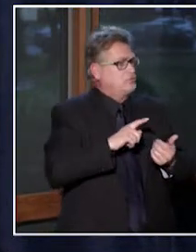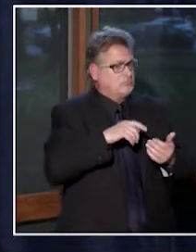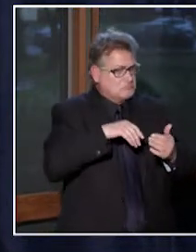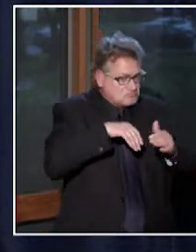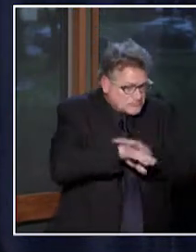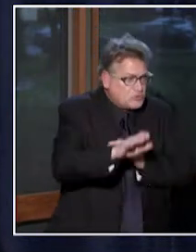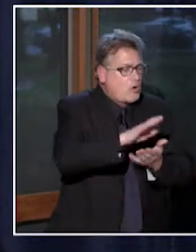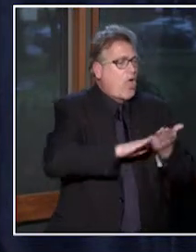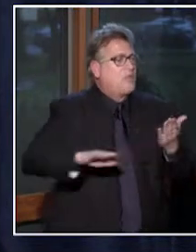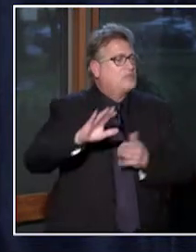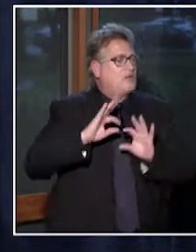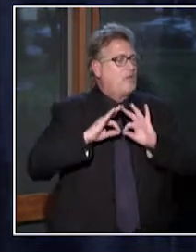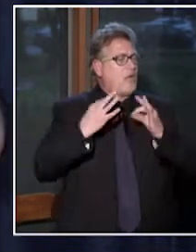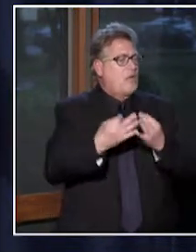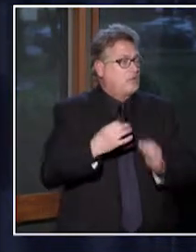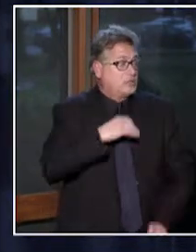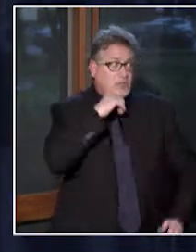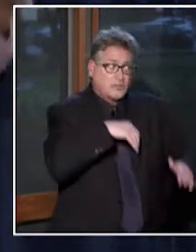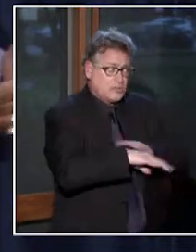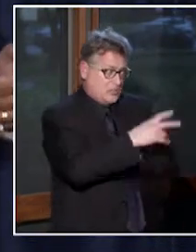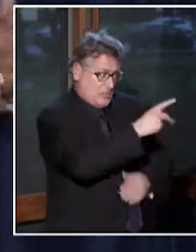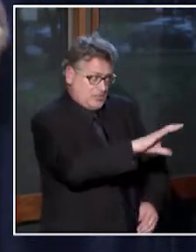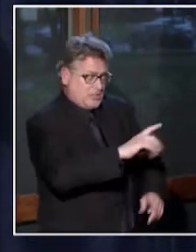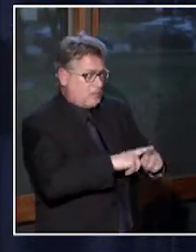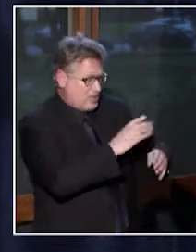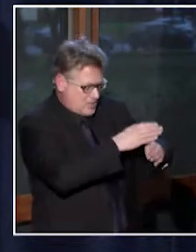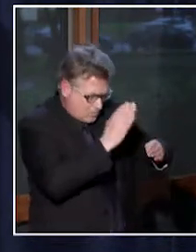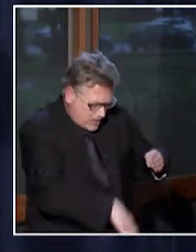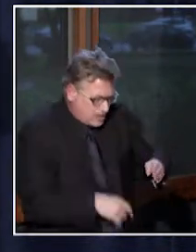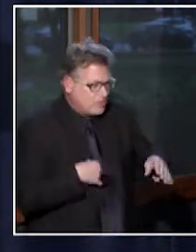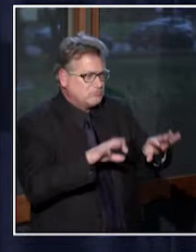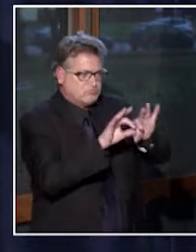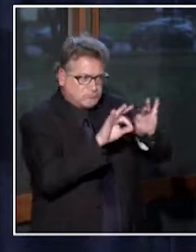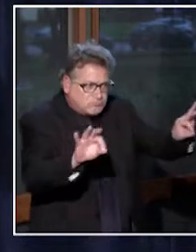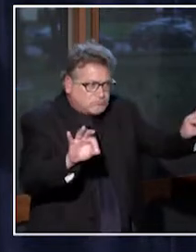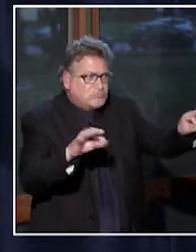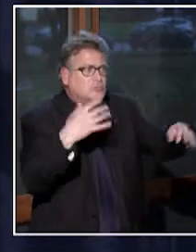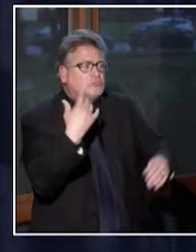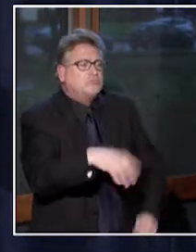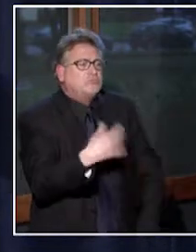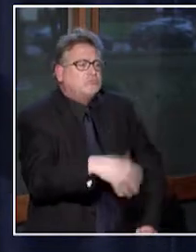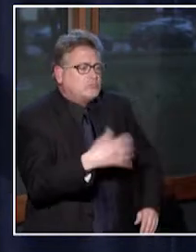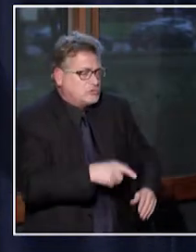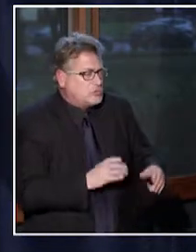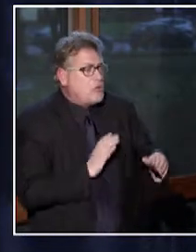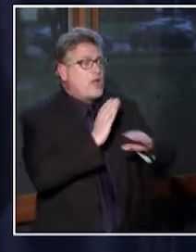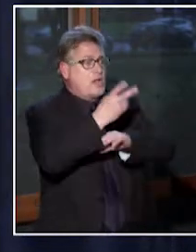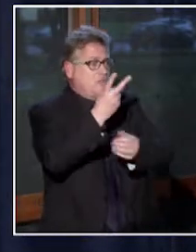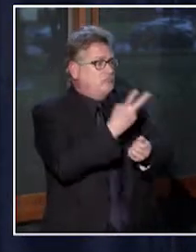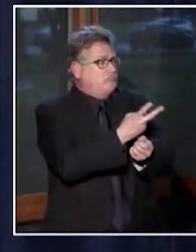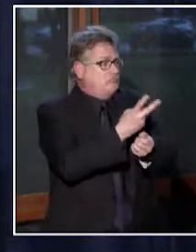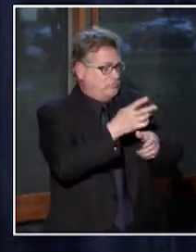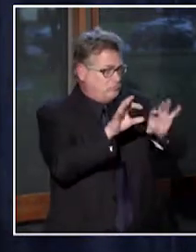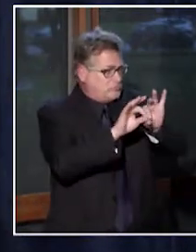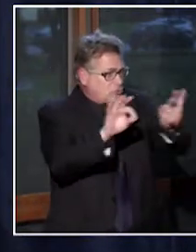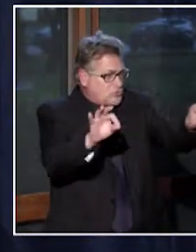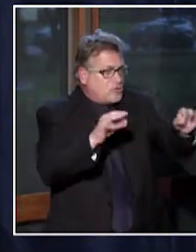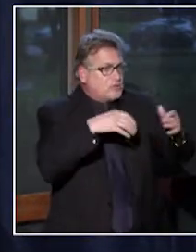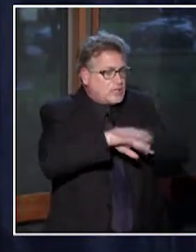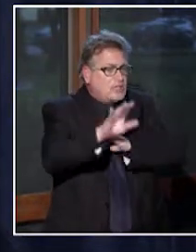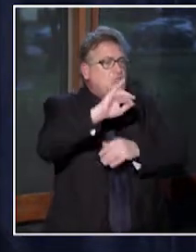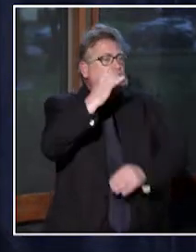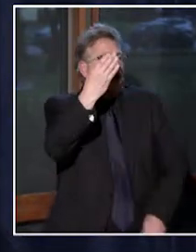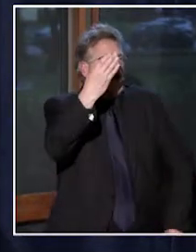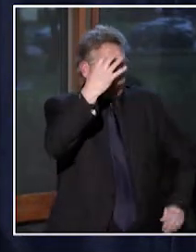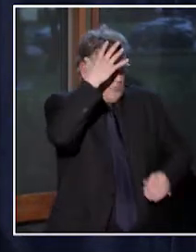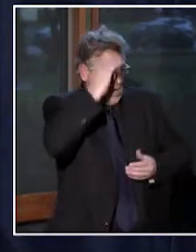are not just entering PCC, but they're completing and they're getting a post-secondary degree and they're going on to jobs. And that's largely because of